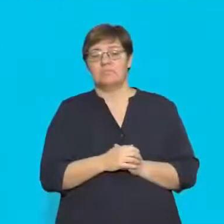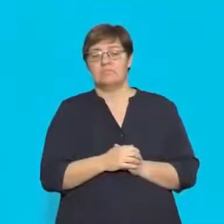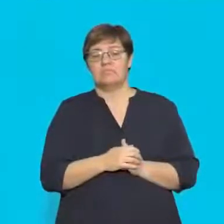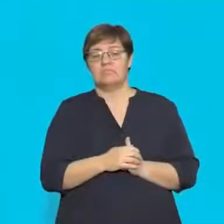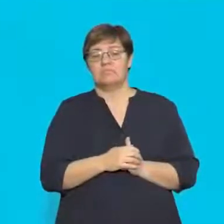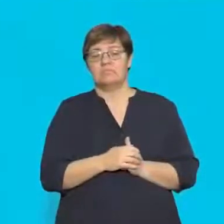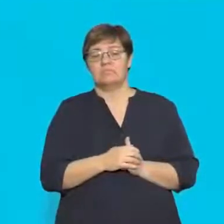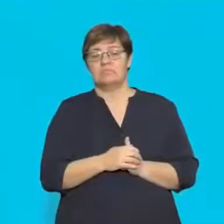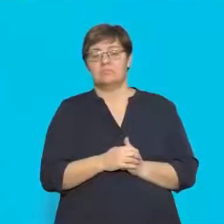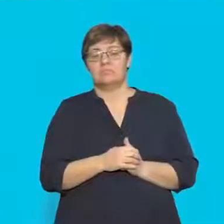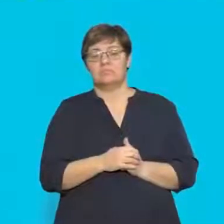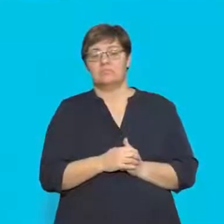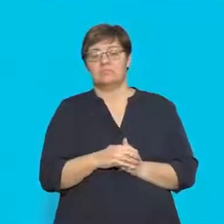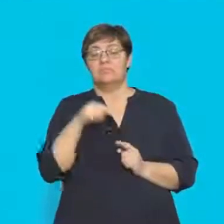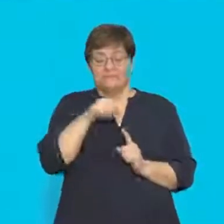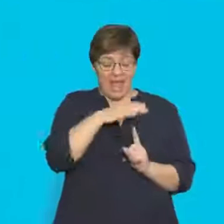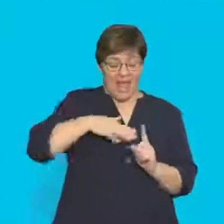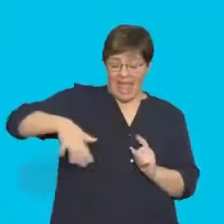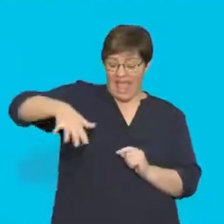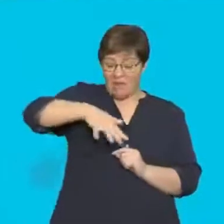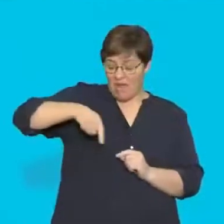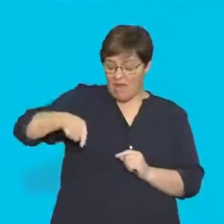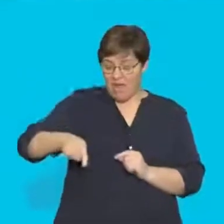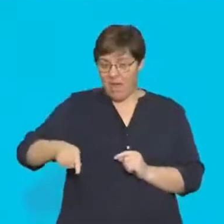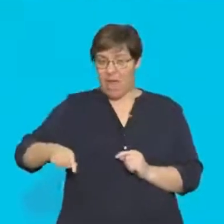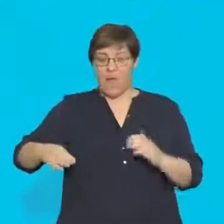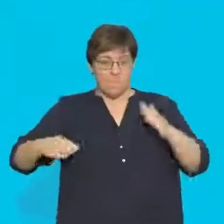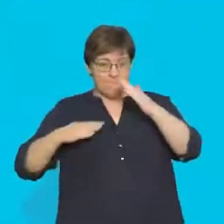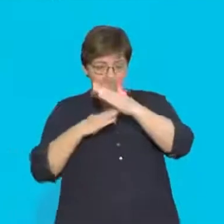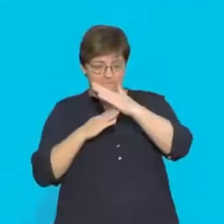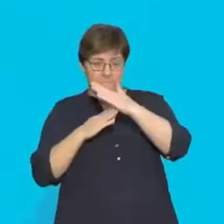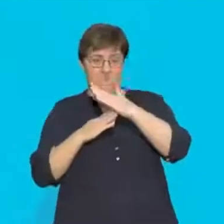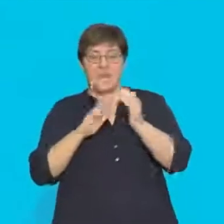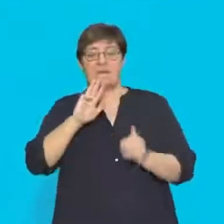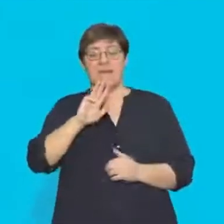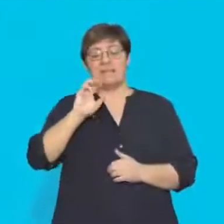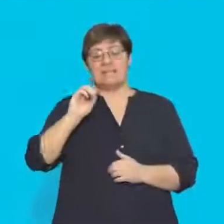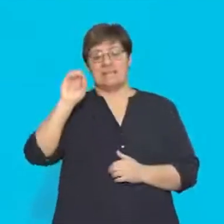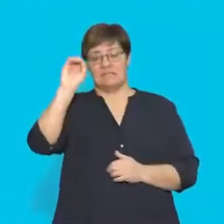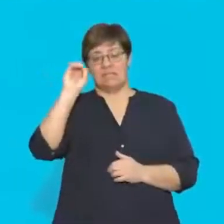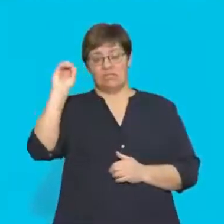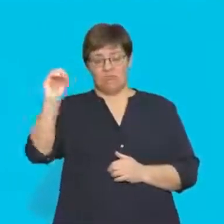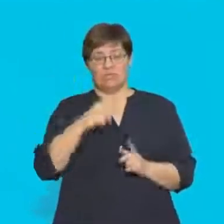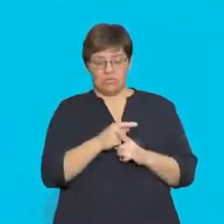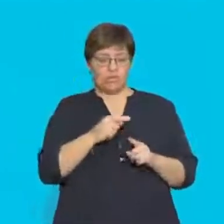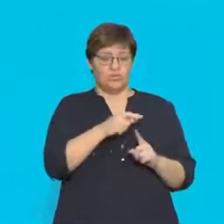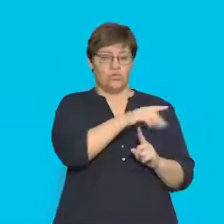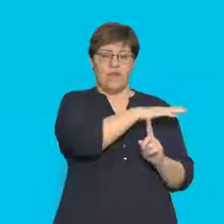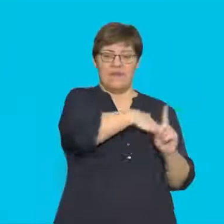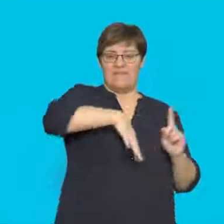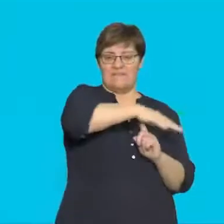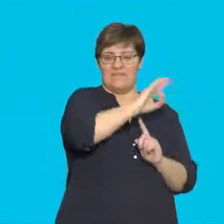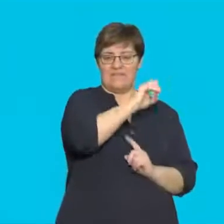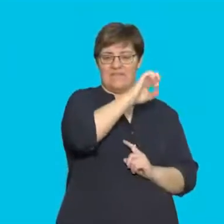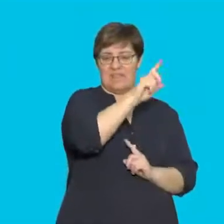is that area is at 90 degrees to the field lines. So